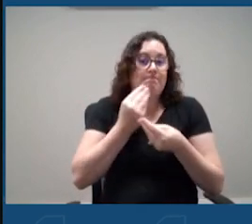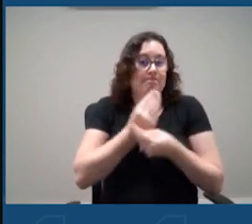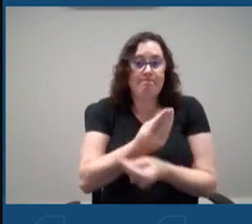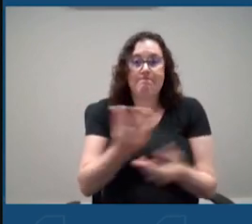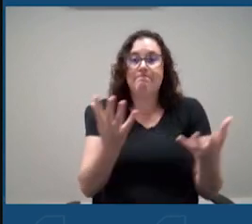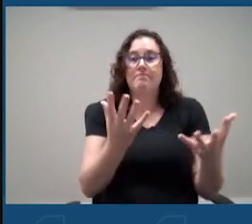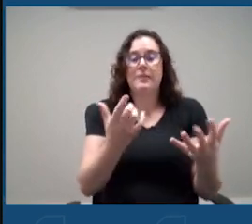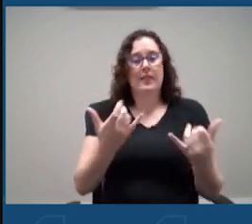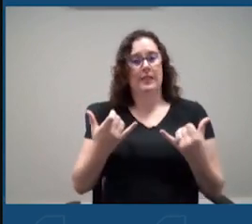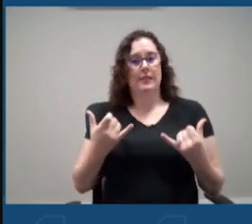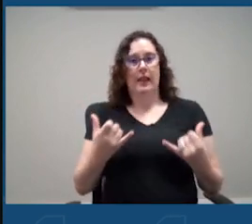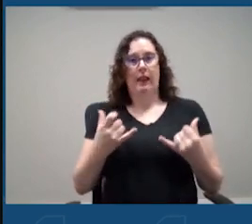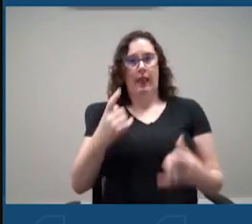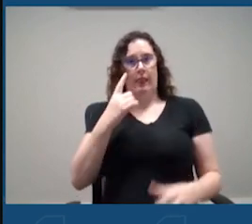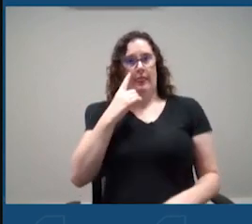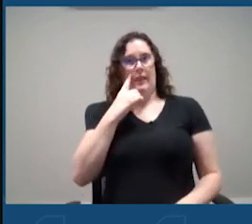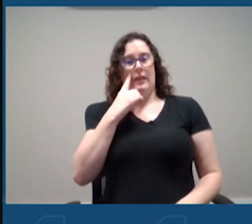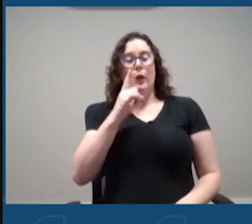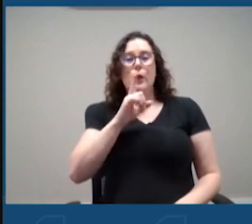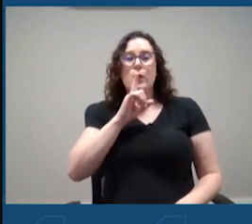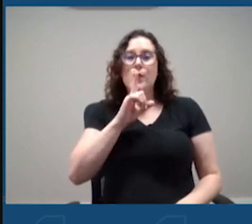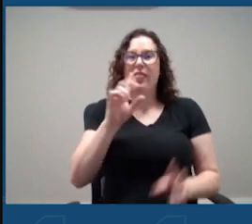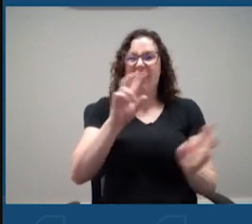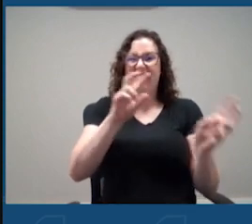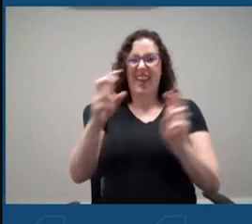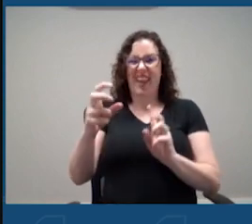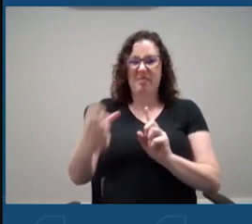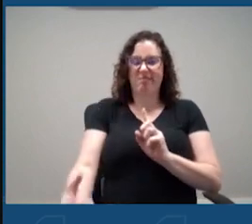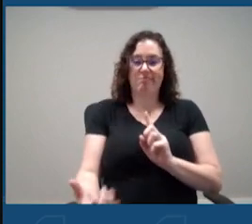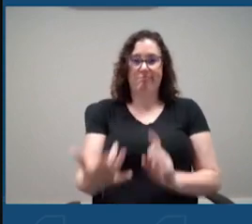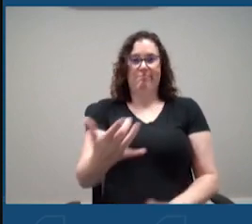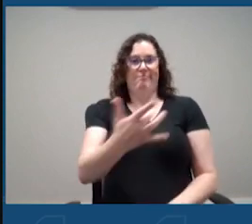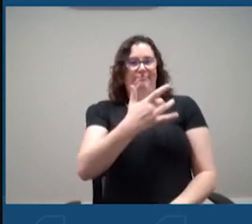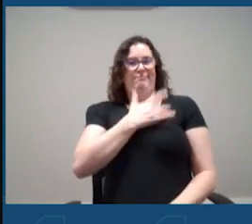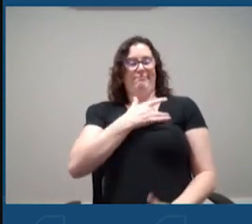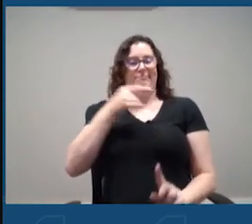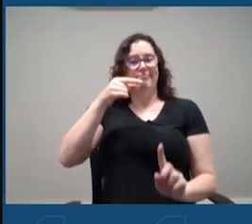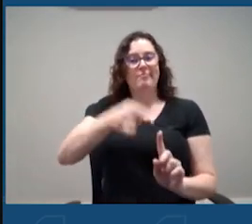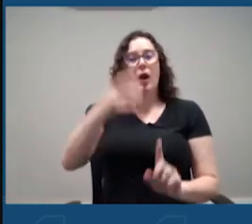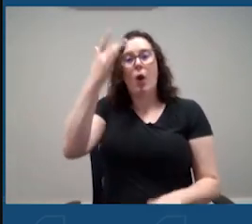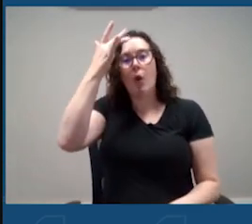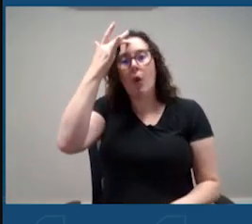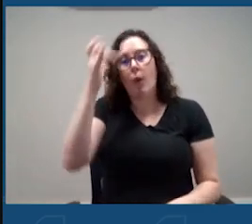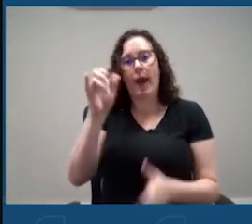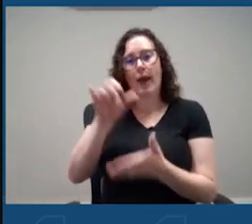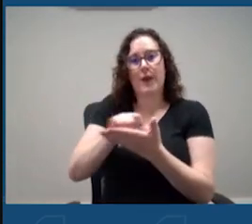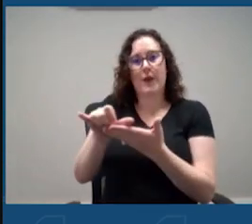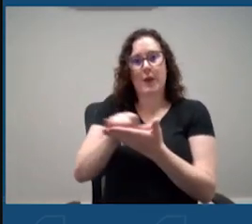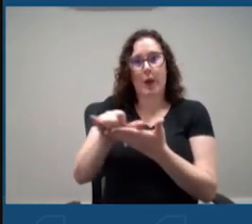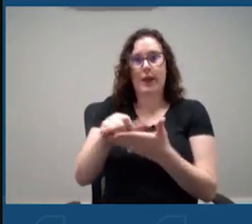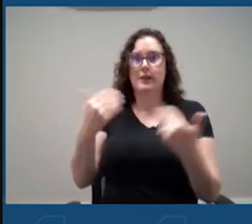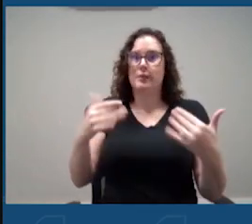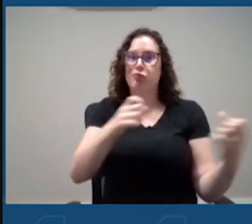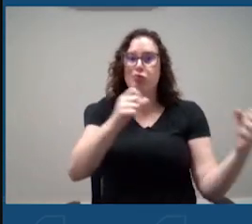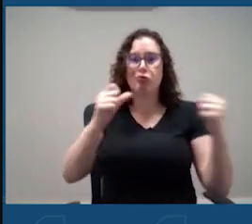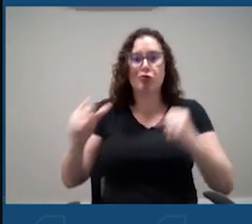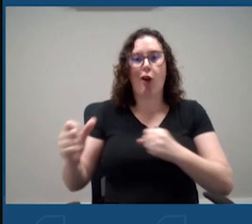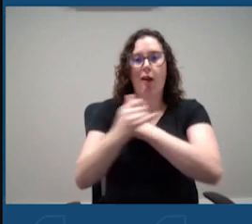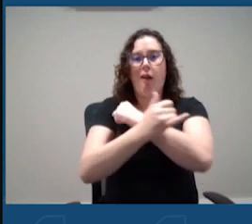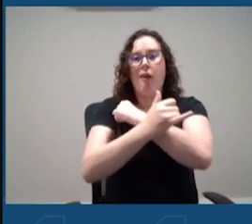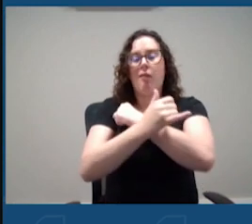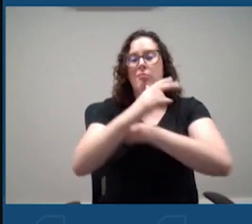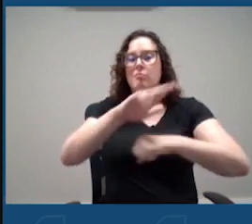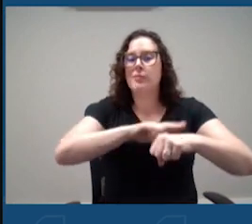today's theme really kind of hits at the core of why New York is such a national leader on climate